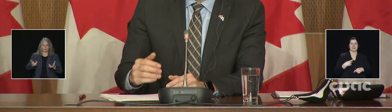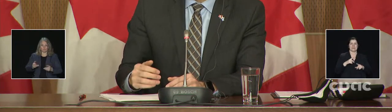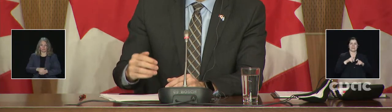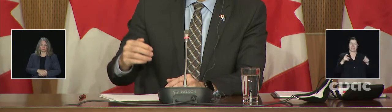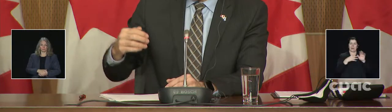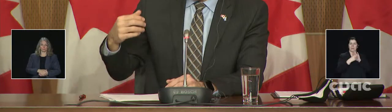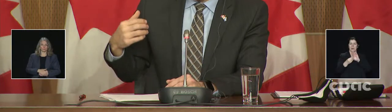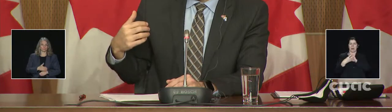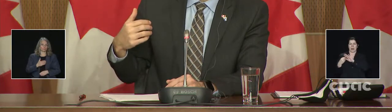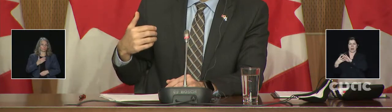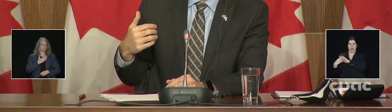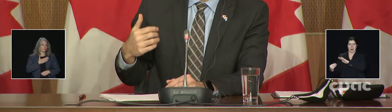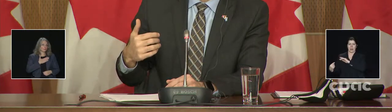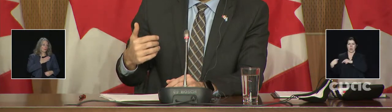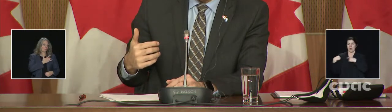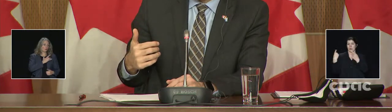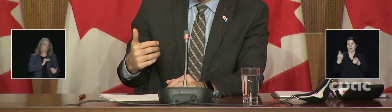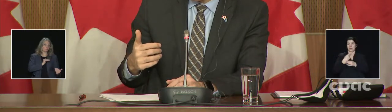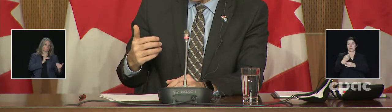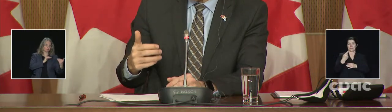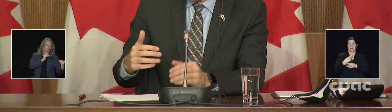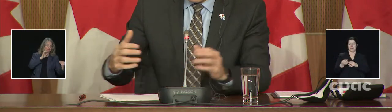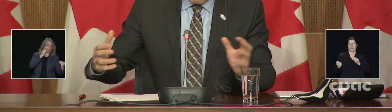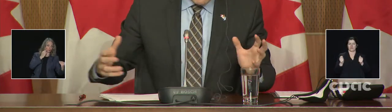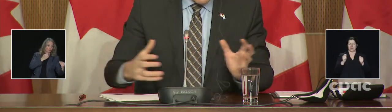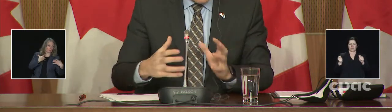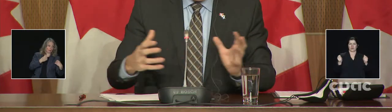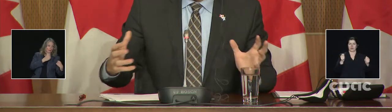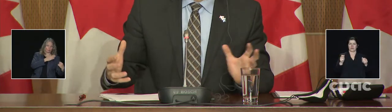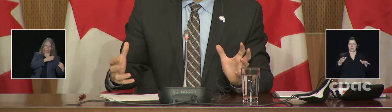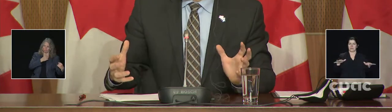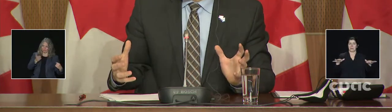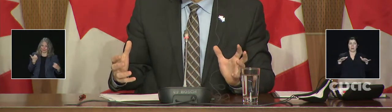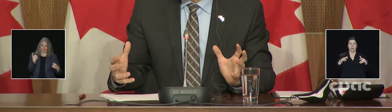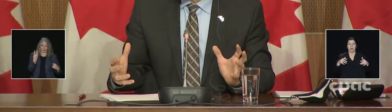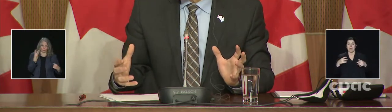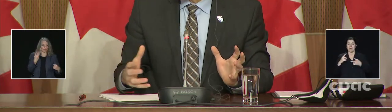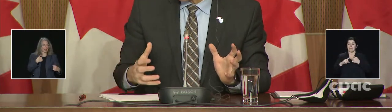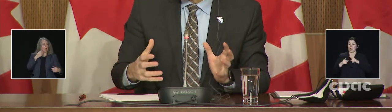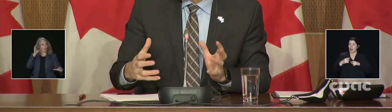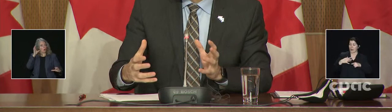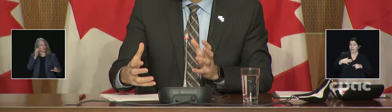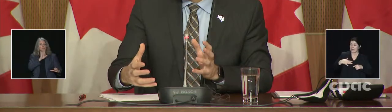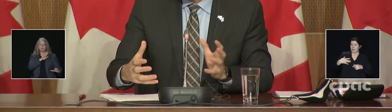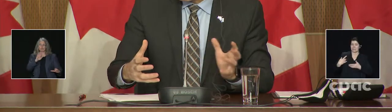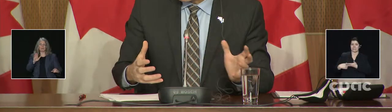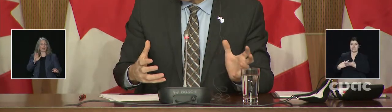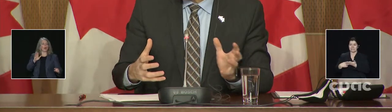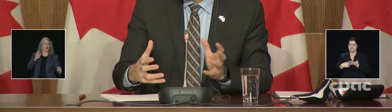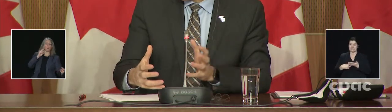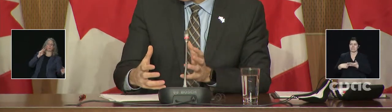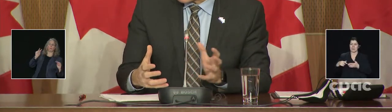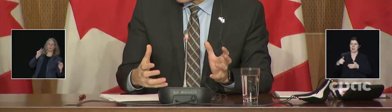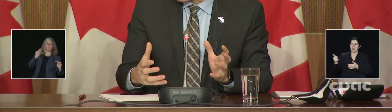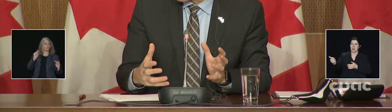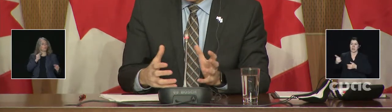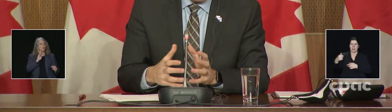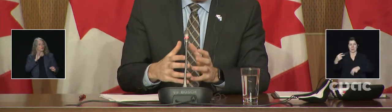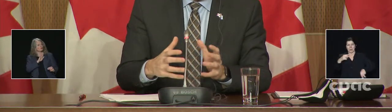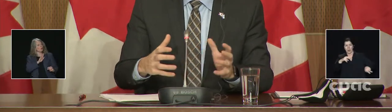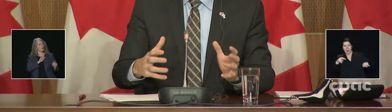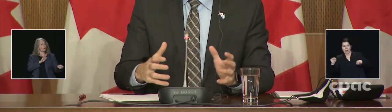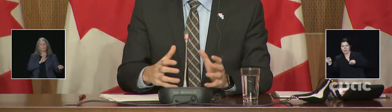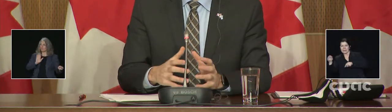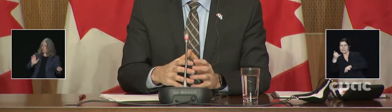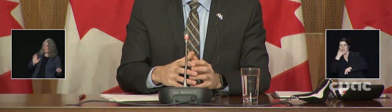from my colleagues, what I heard from them on Wednesday, is that they are looking at each other and trying to see what works best. No, they